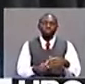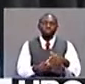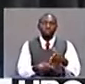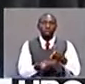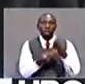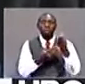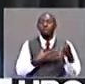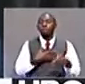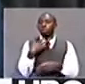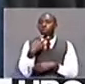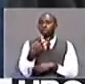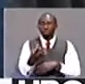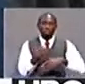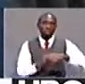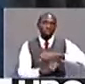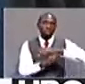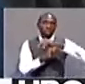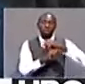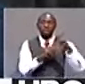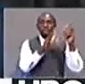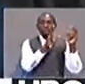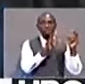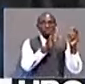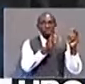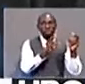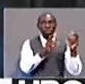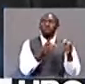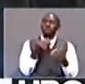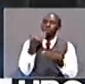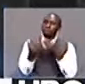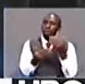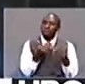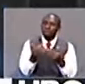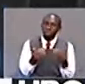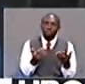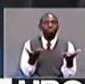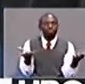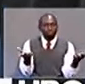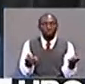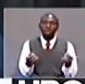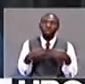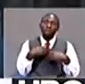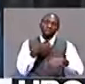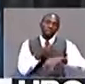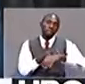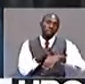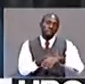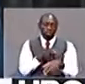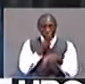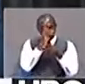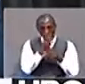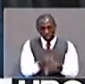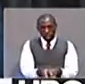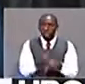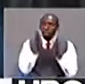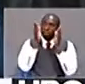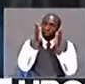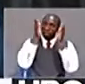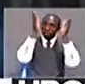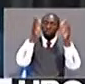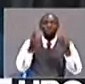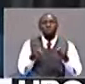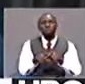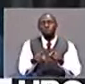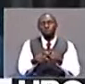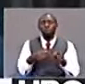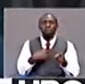all, I thank you so much for according us this time to respect the Archbishop. And also, I want to send condolences